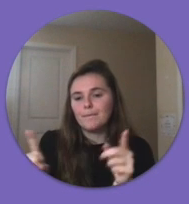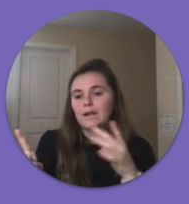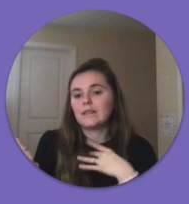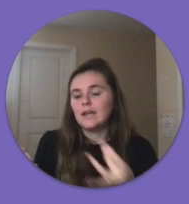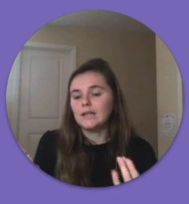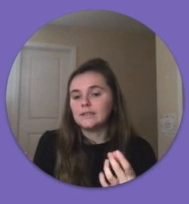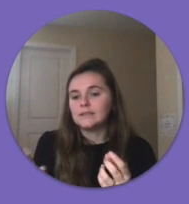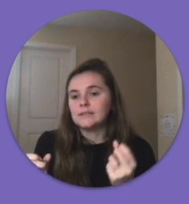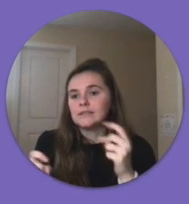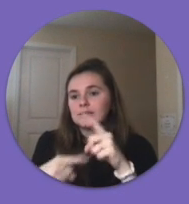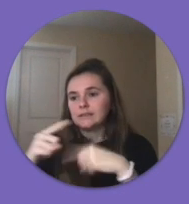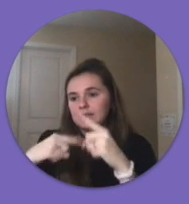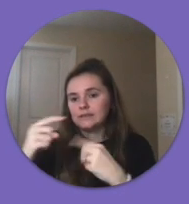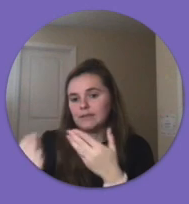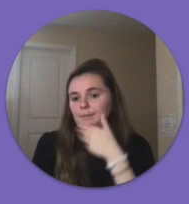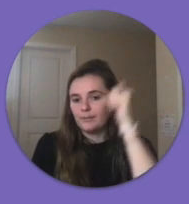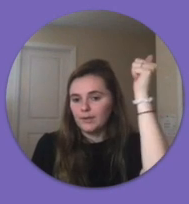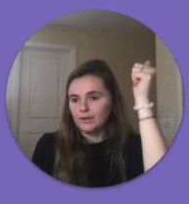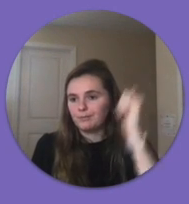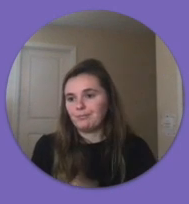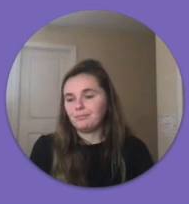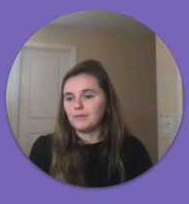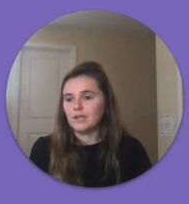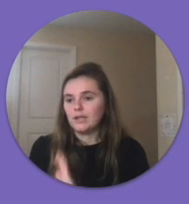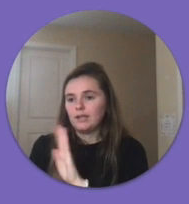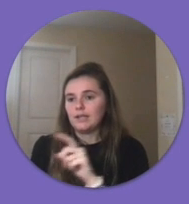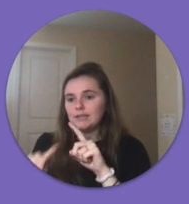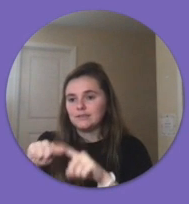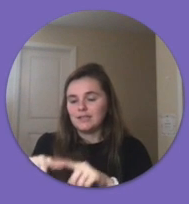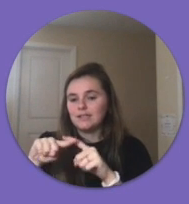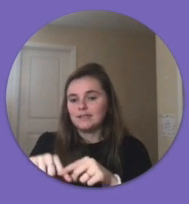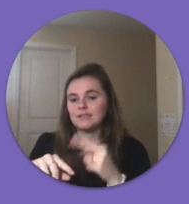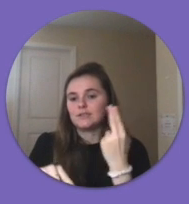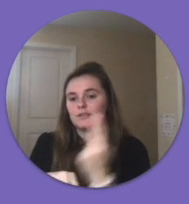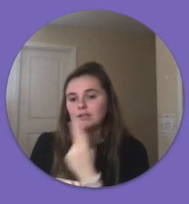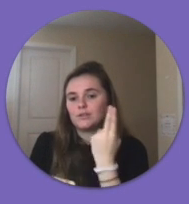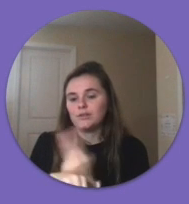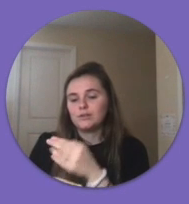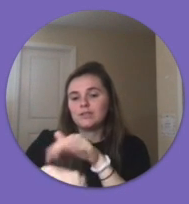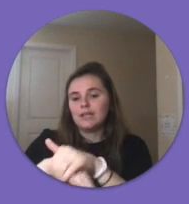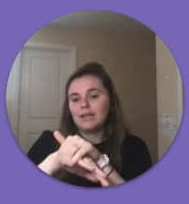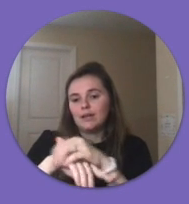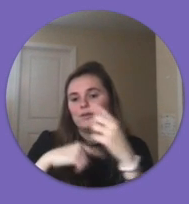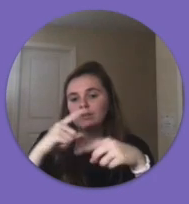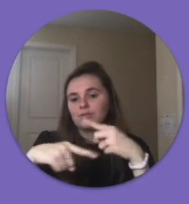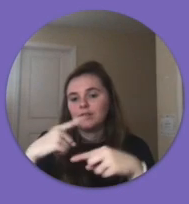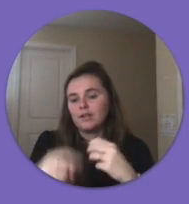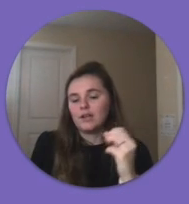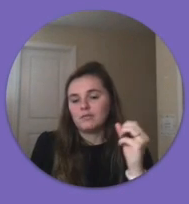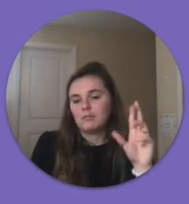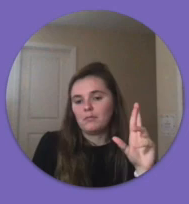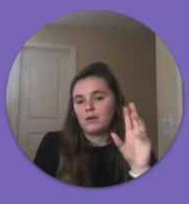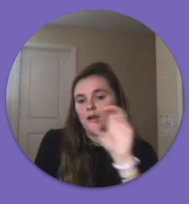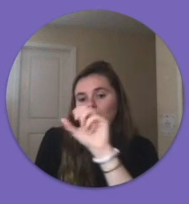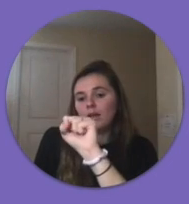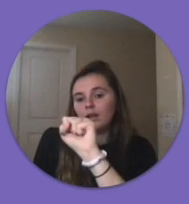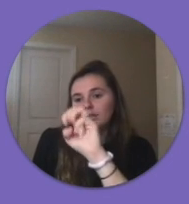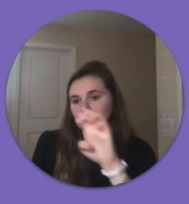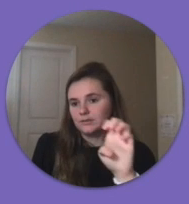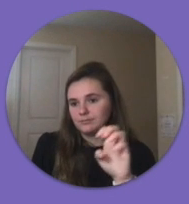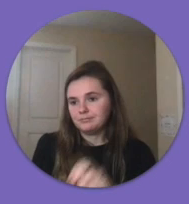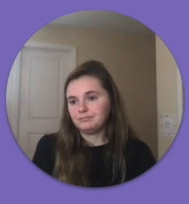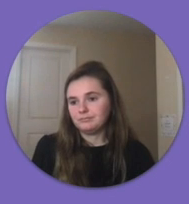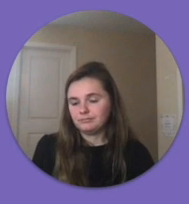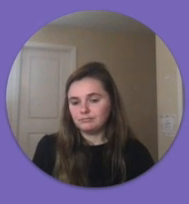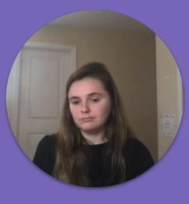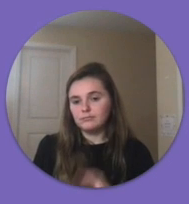English and ASL, but tends to choose sign over spoken. And he has some English sign tendencies, which